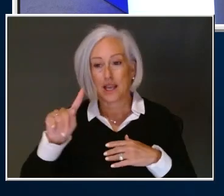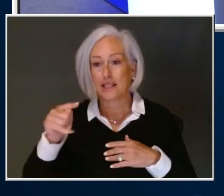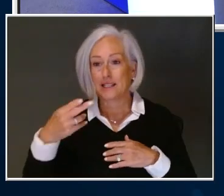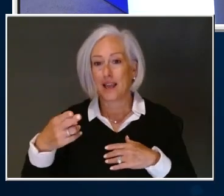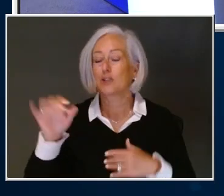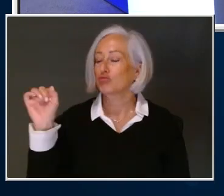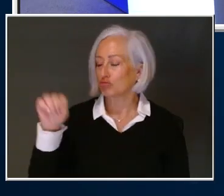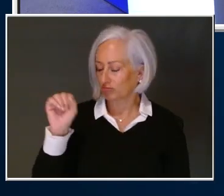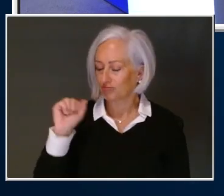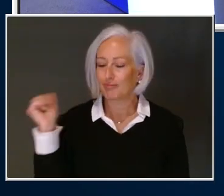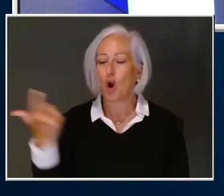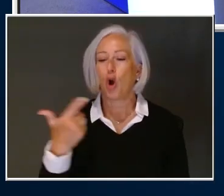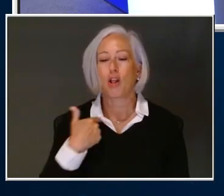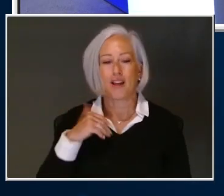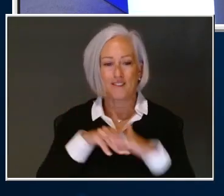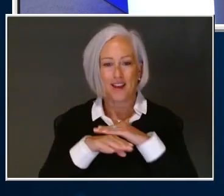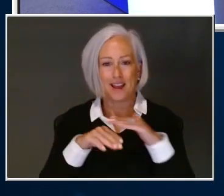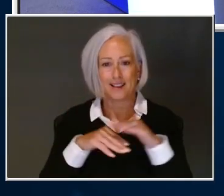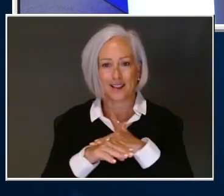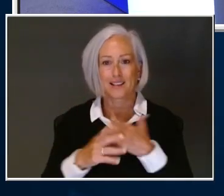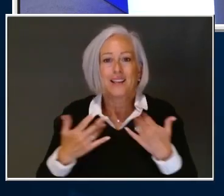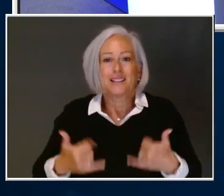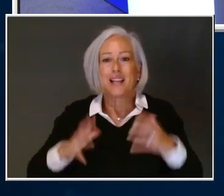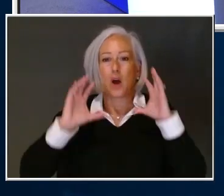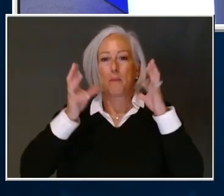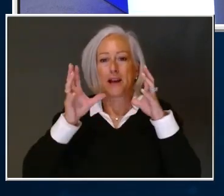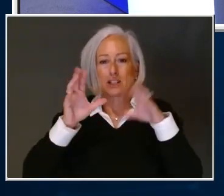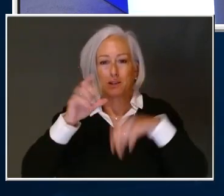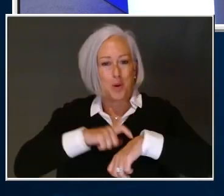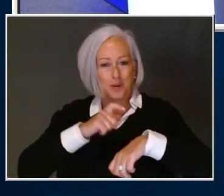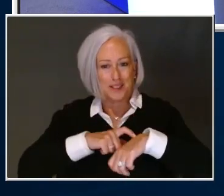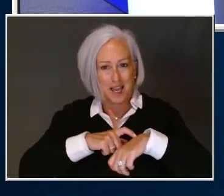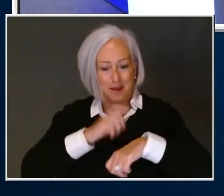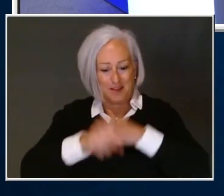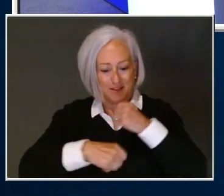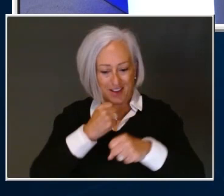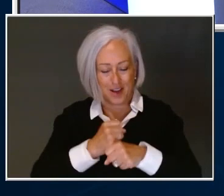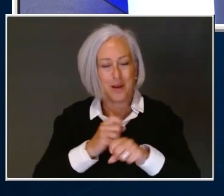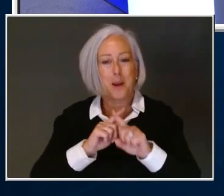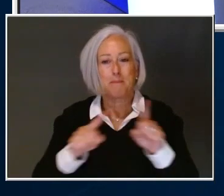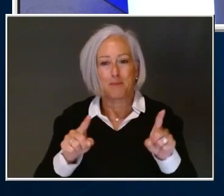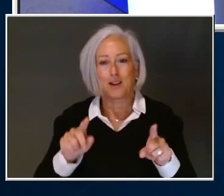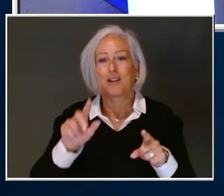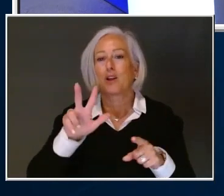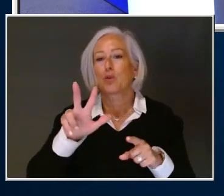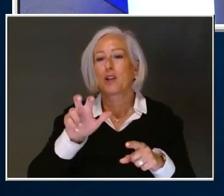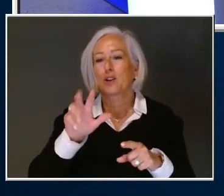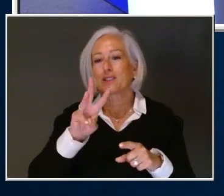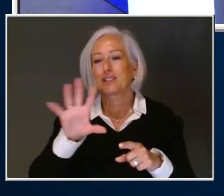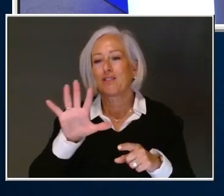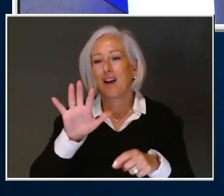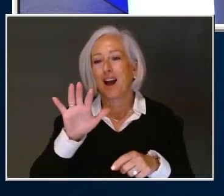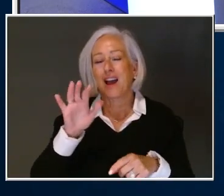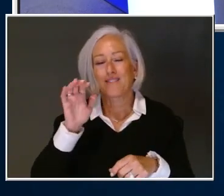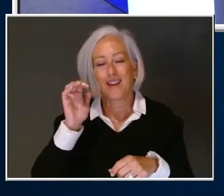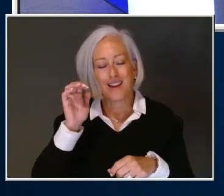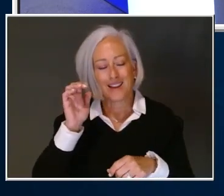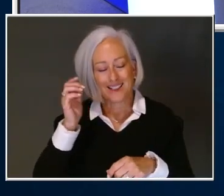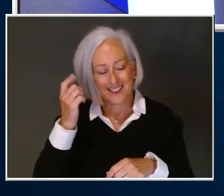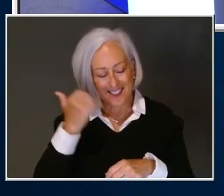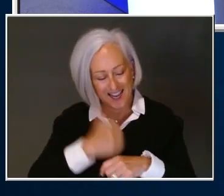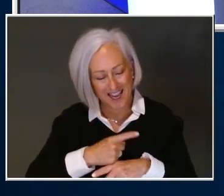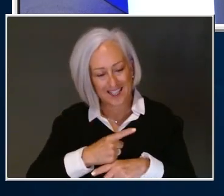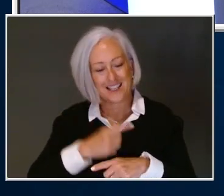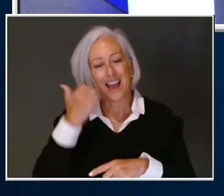Okay, it's basketball season, but it's 365 all year round. Ollie wants to know, if a hospital